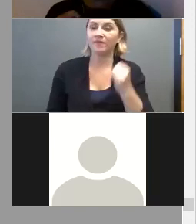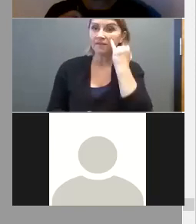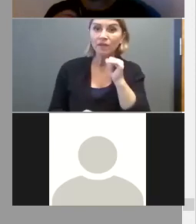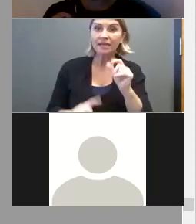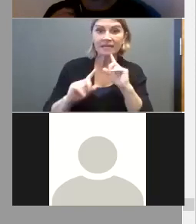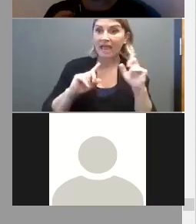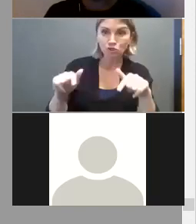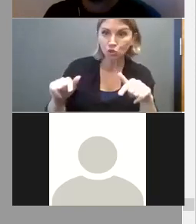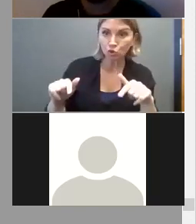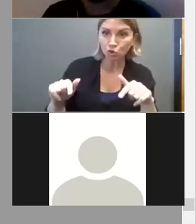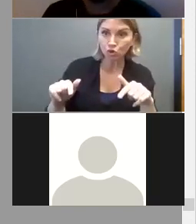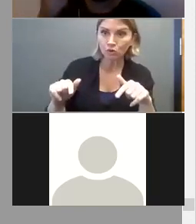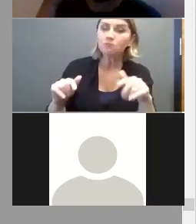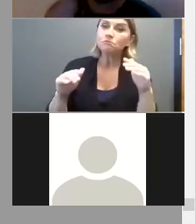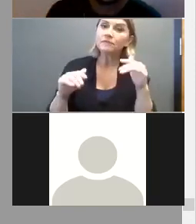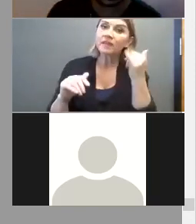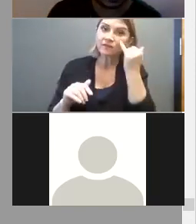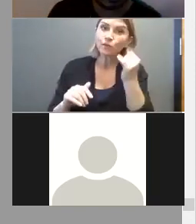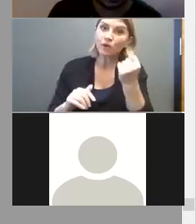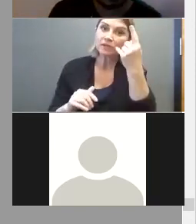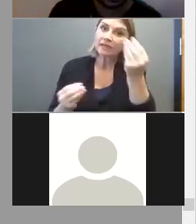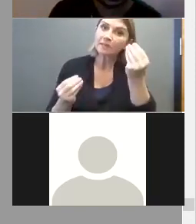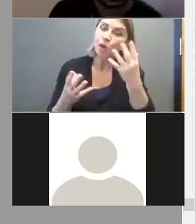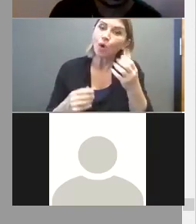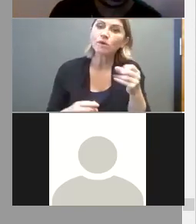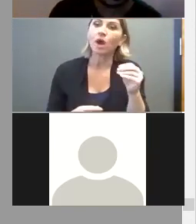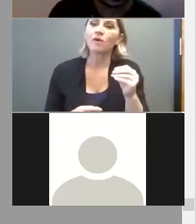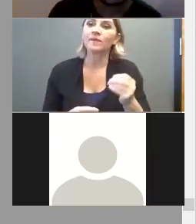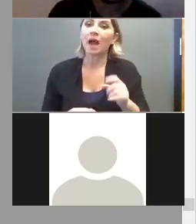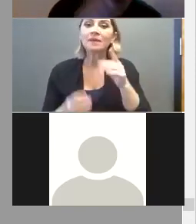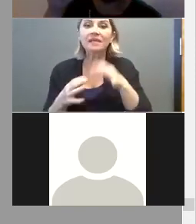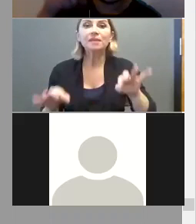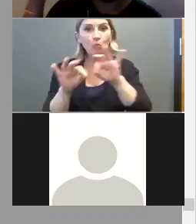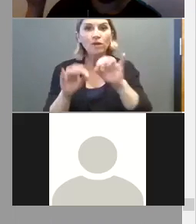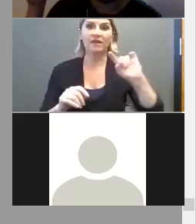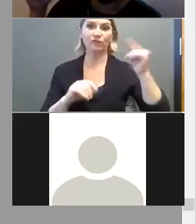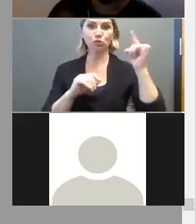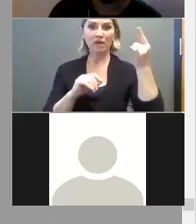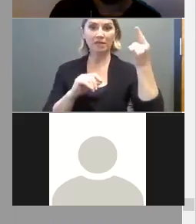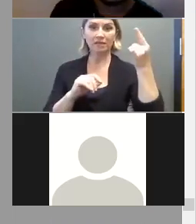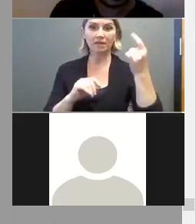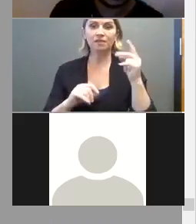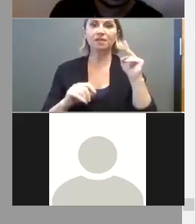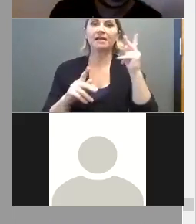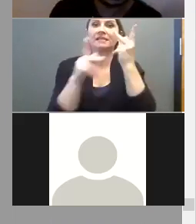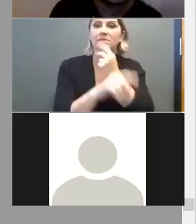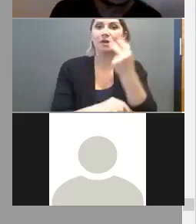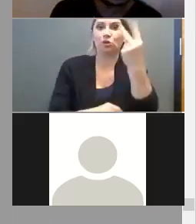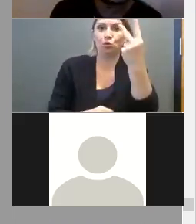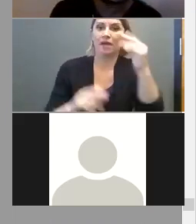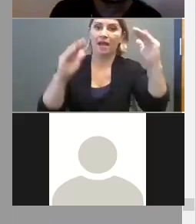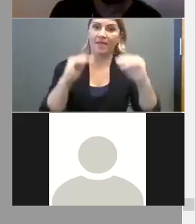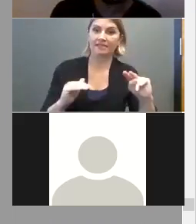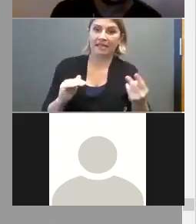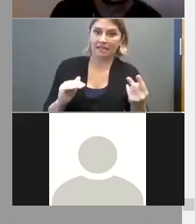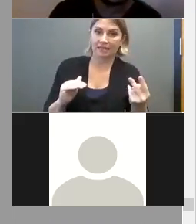answered, do you guys understand what's going on? Why the first one, the main important thing is why the first one has 2 times n by 2 and why the second one just